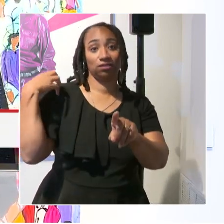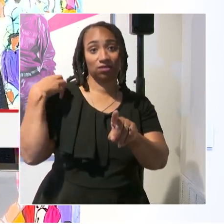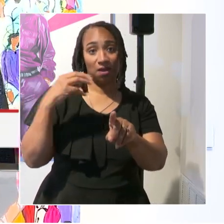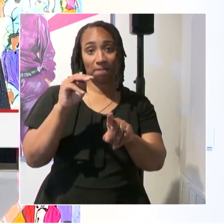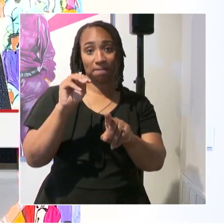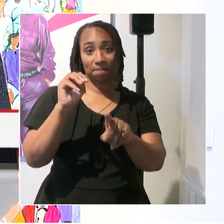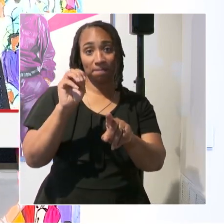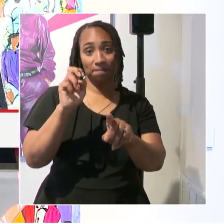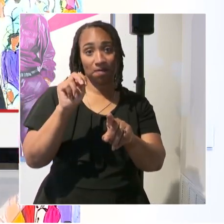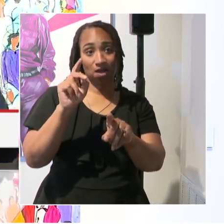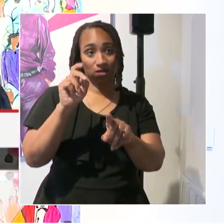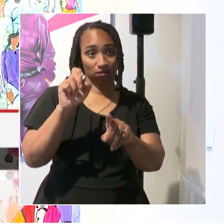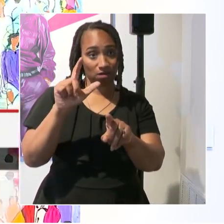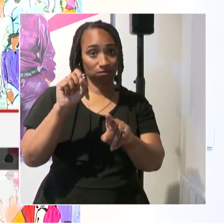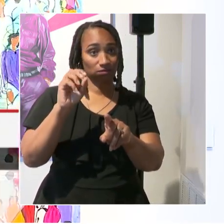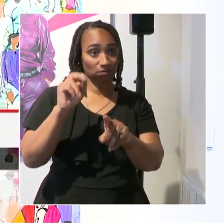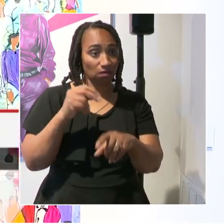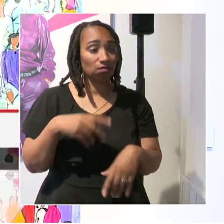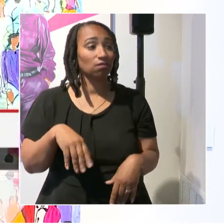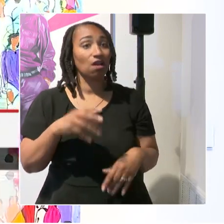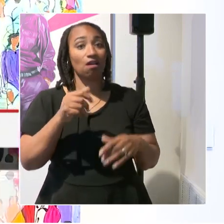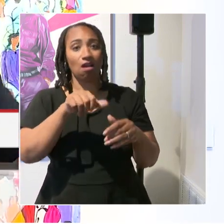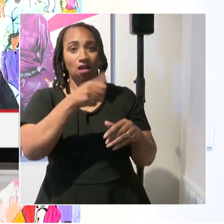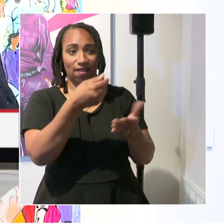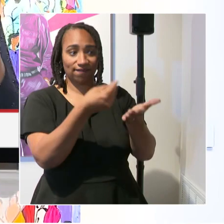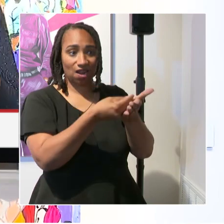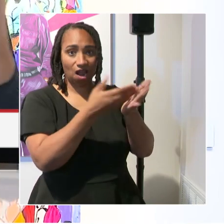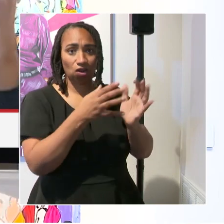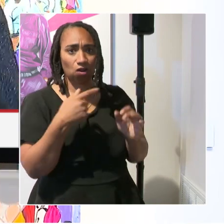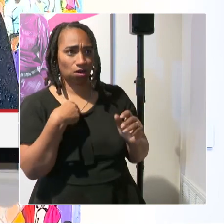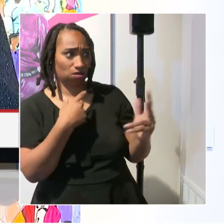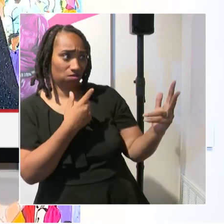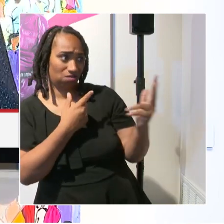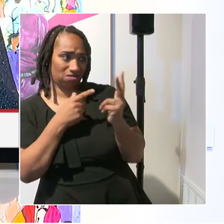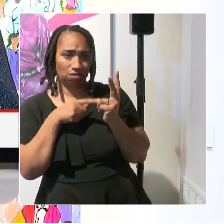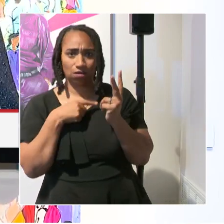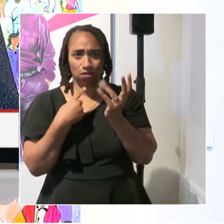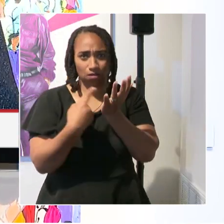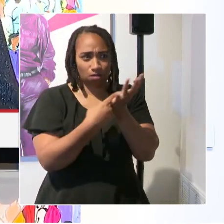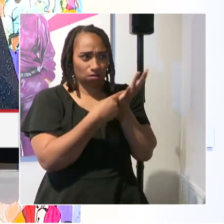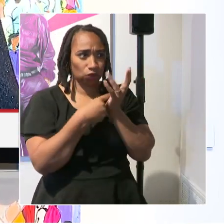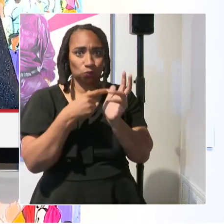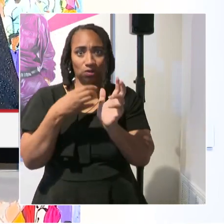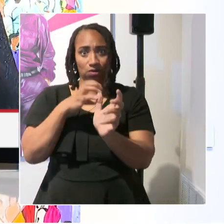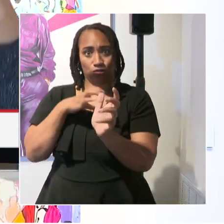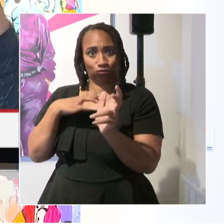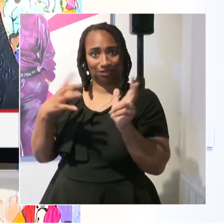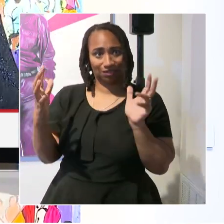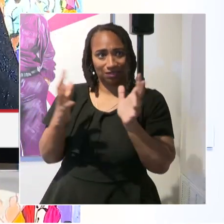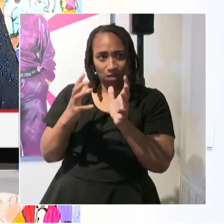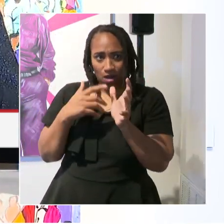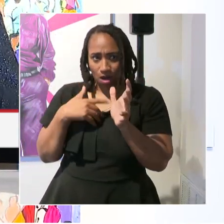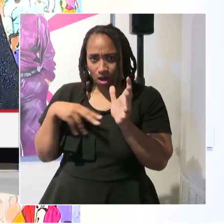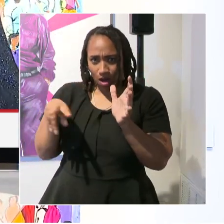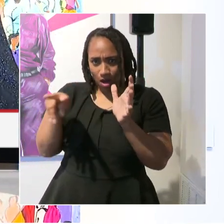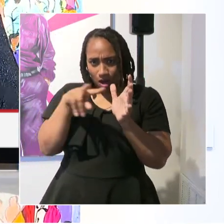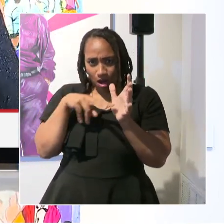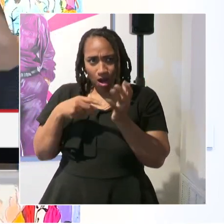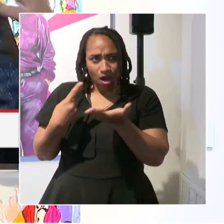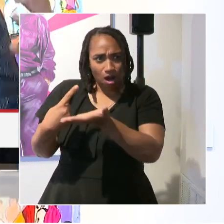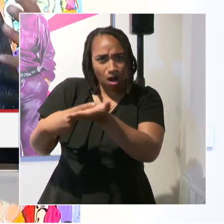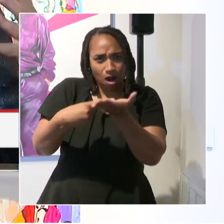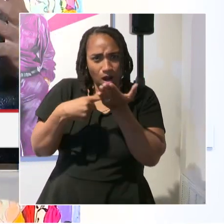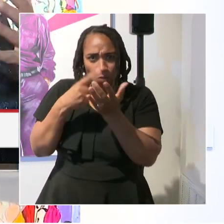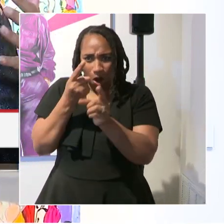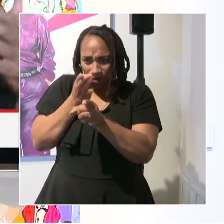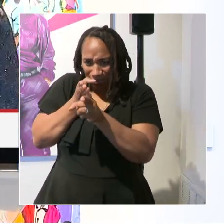officer. So when we are facing financial headwinds from one sector, commercial property, for example, we have to